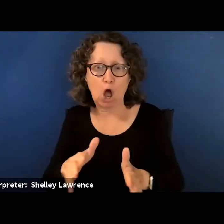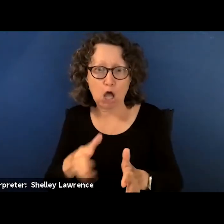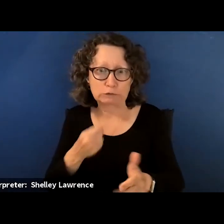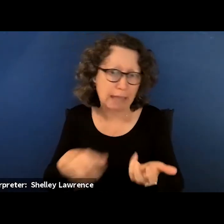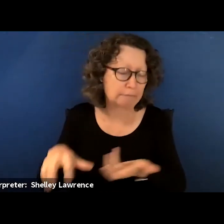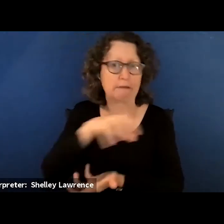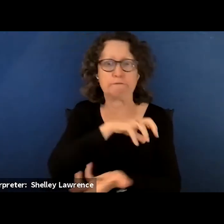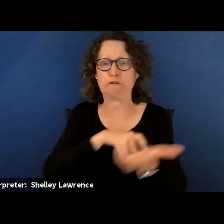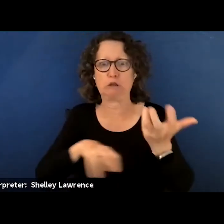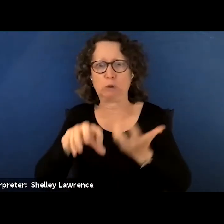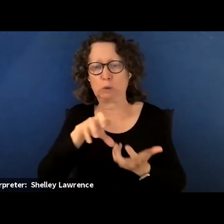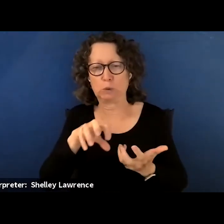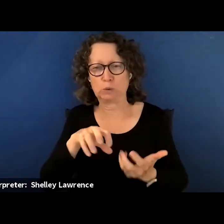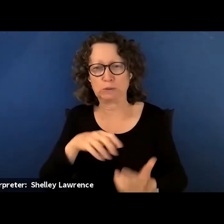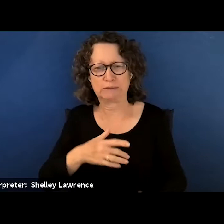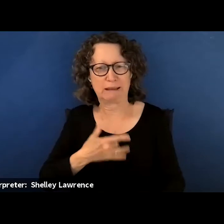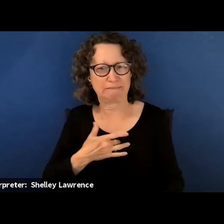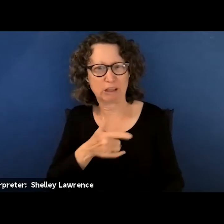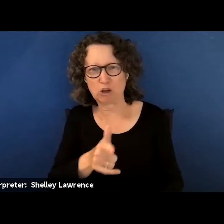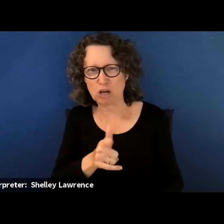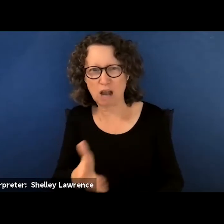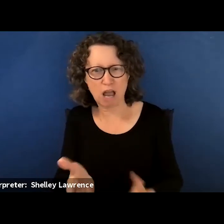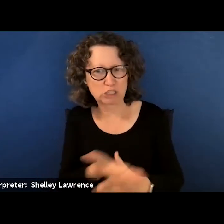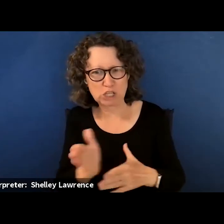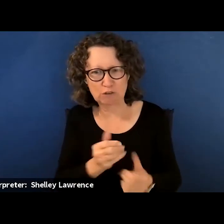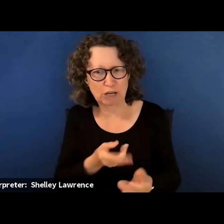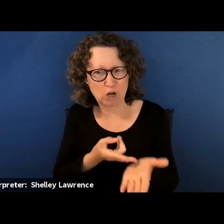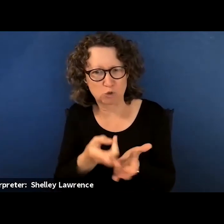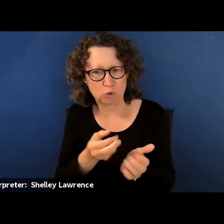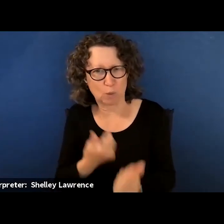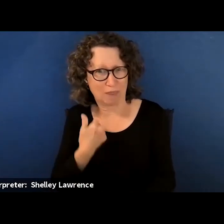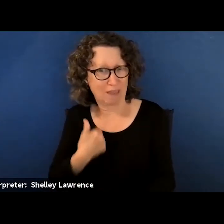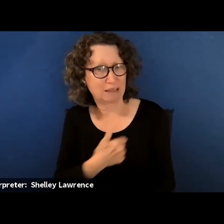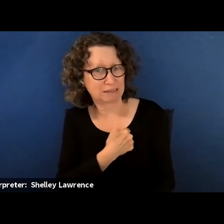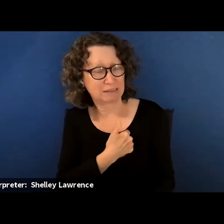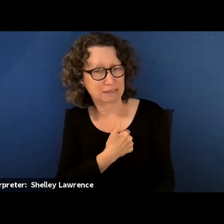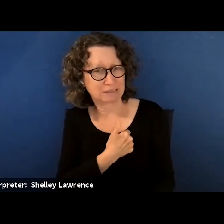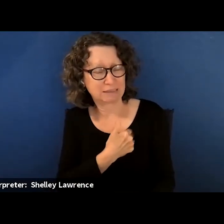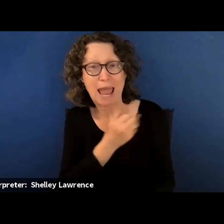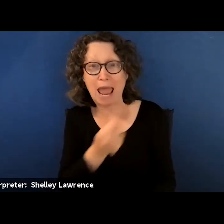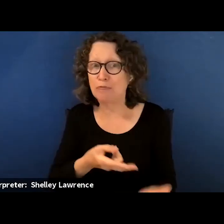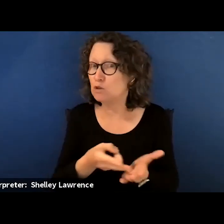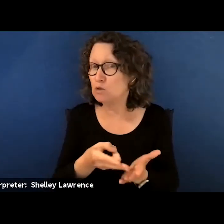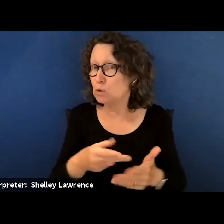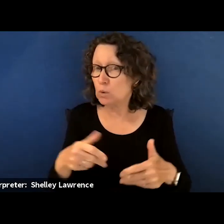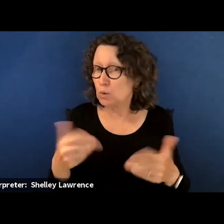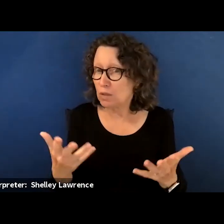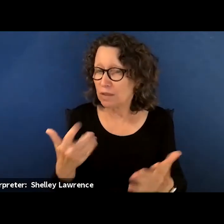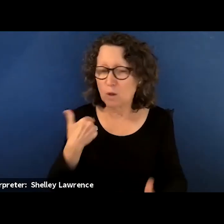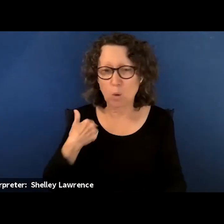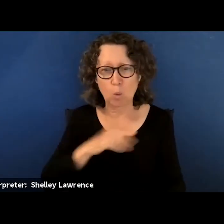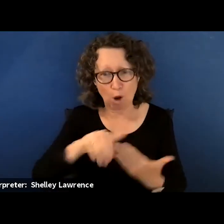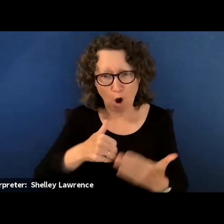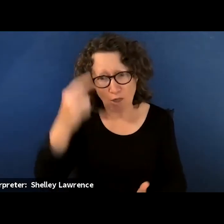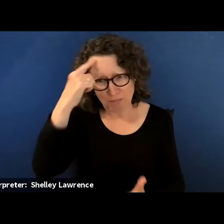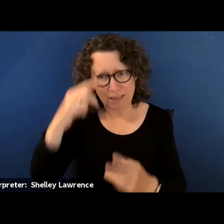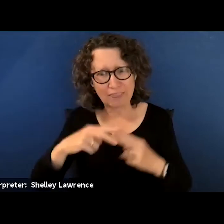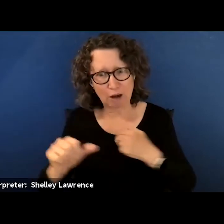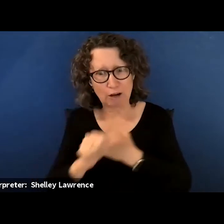confused and thinking you're not sharing the truth with us. And the truth is, we all think there's